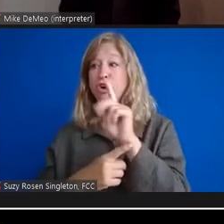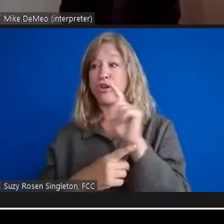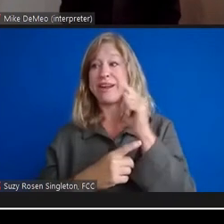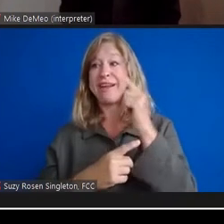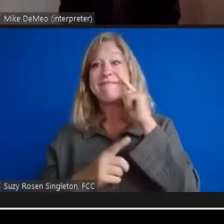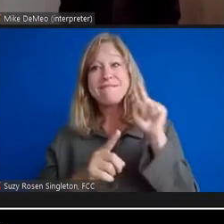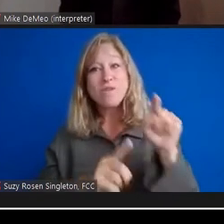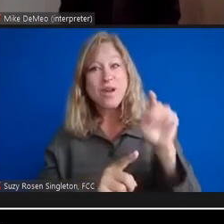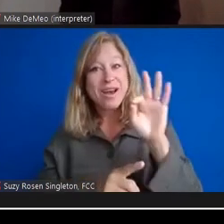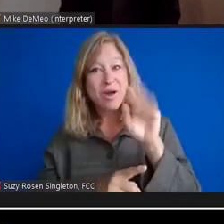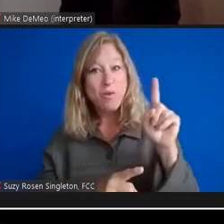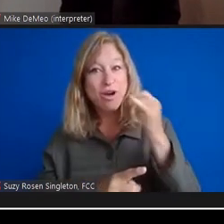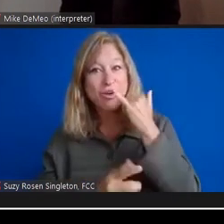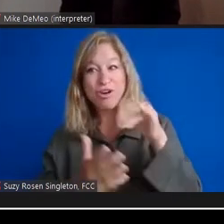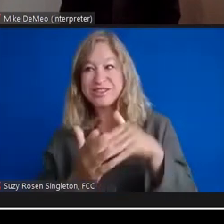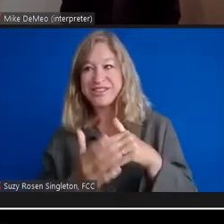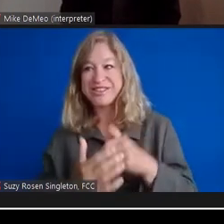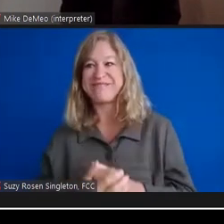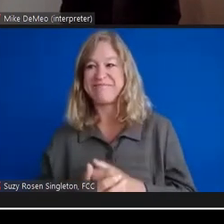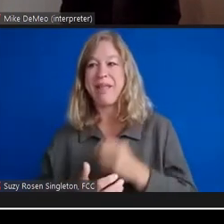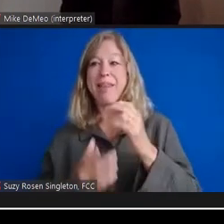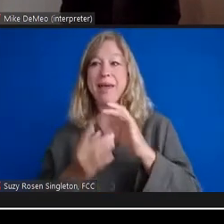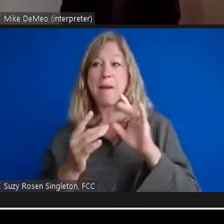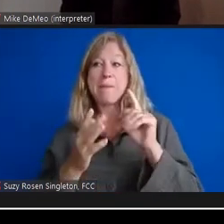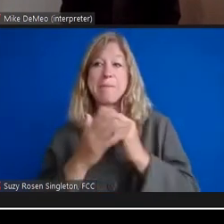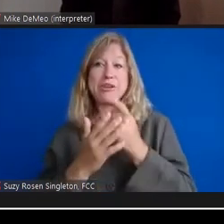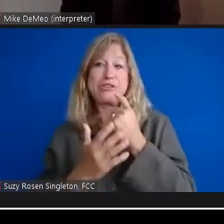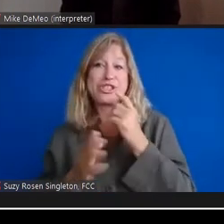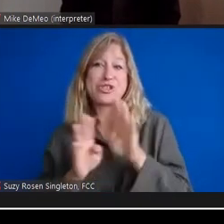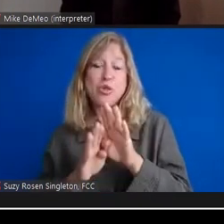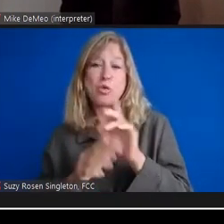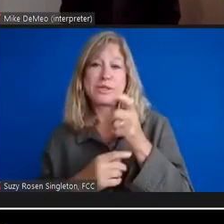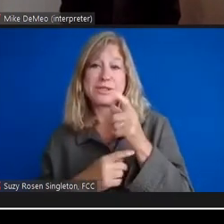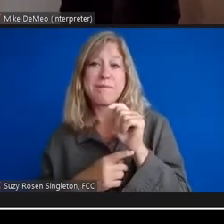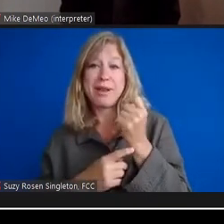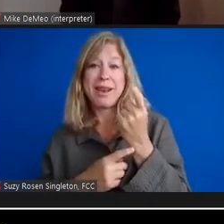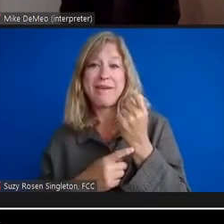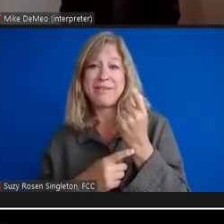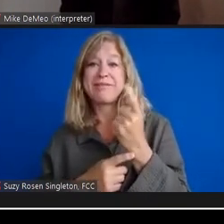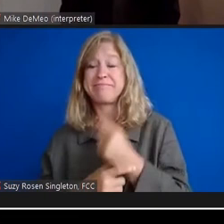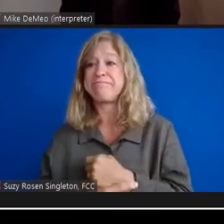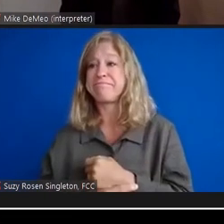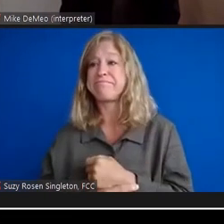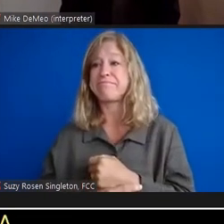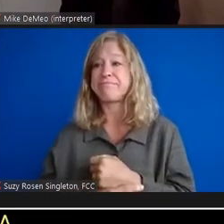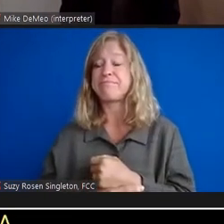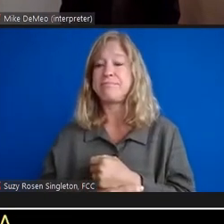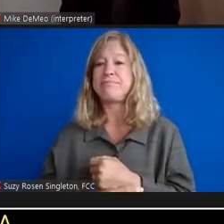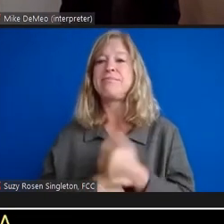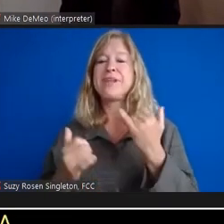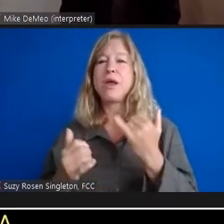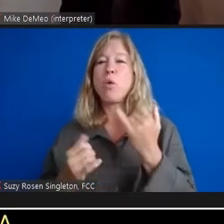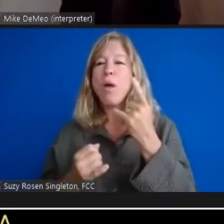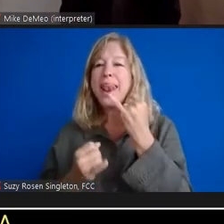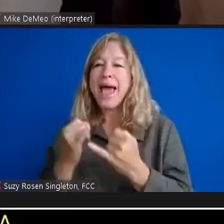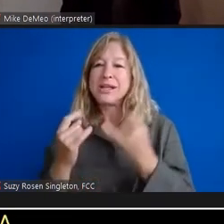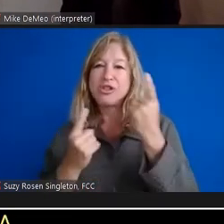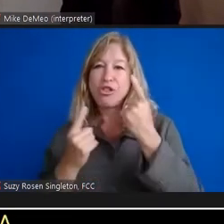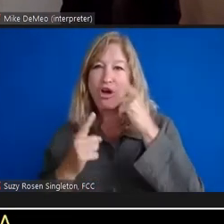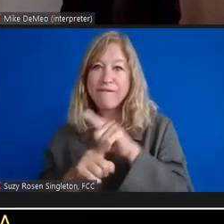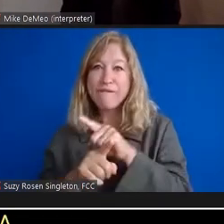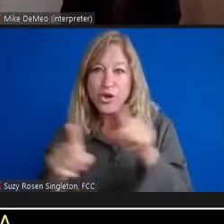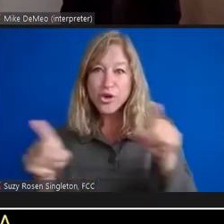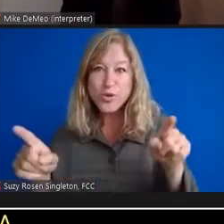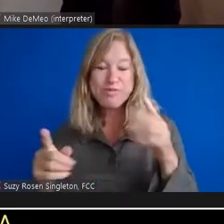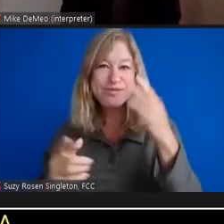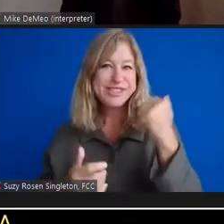for installation and use of RTT in public safety answering points and call centers. The comment period just closed